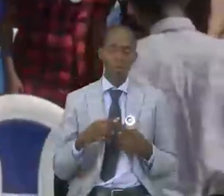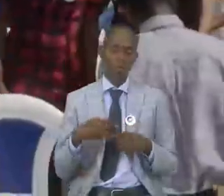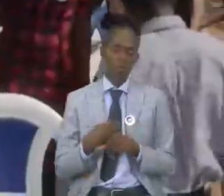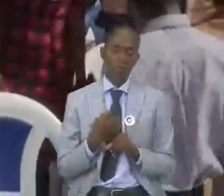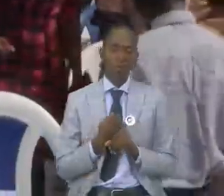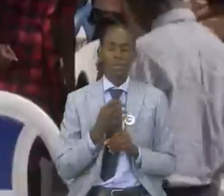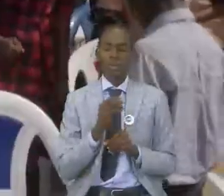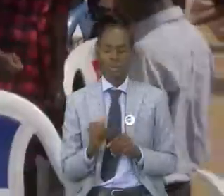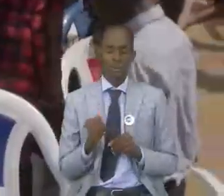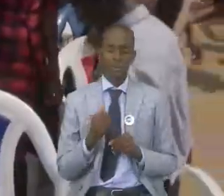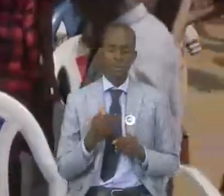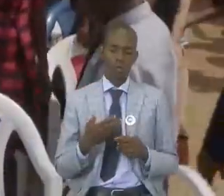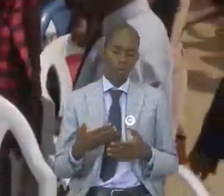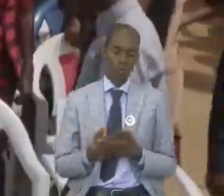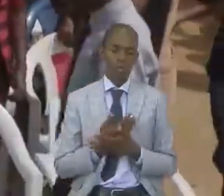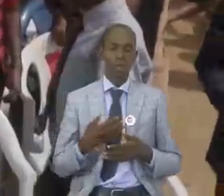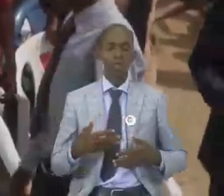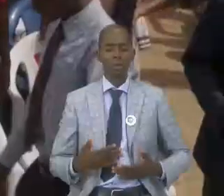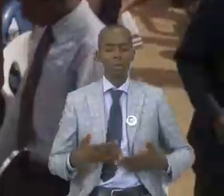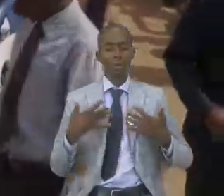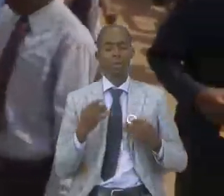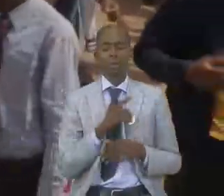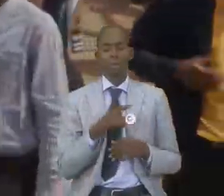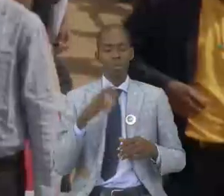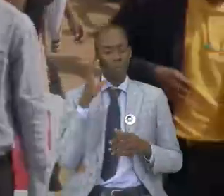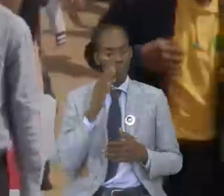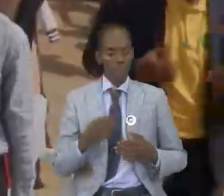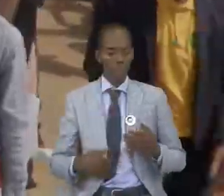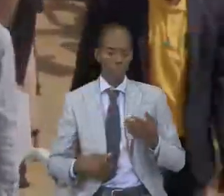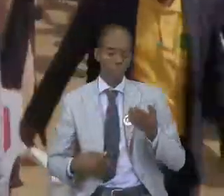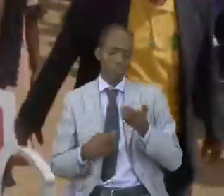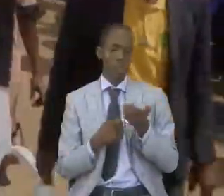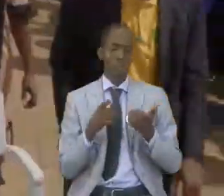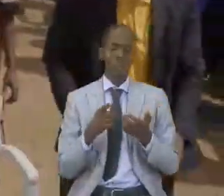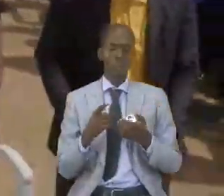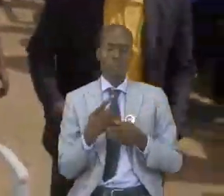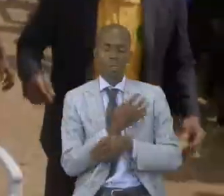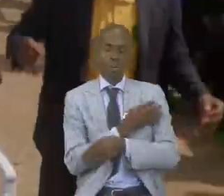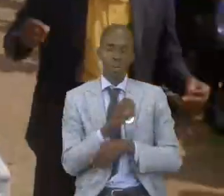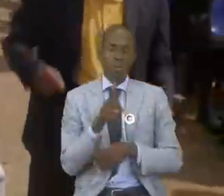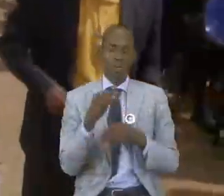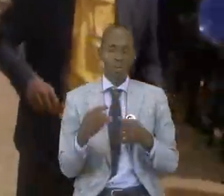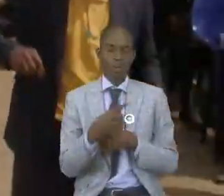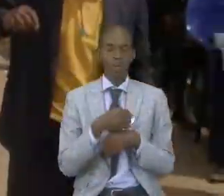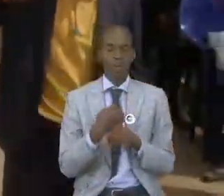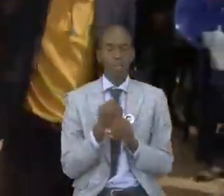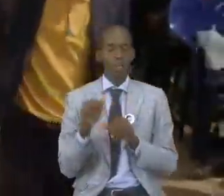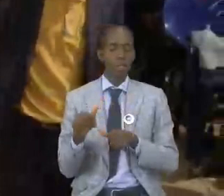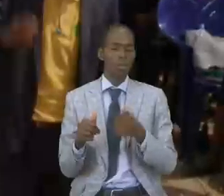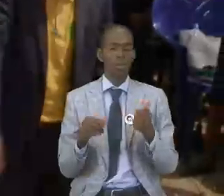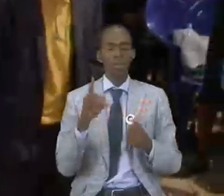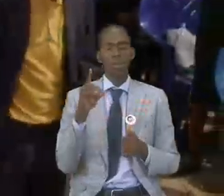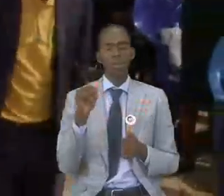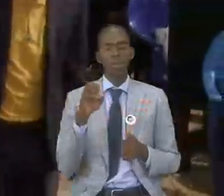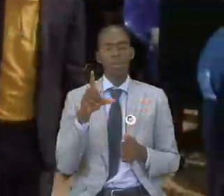Pray. The Lord will recharge you today and make another Daniel out of you. Help me,